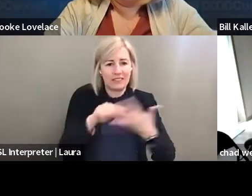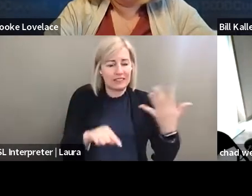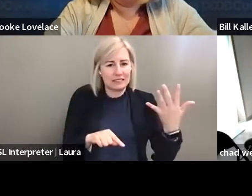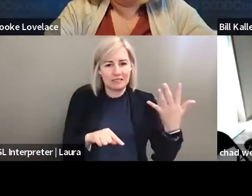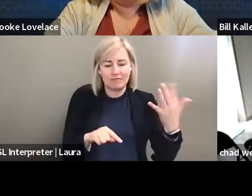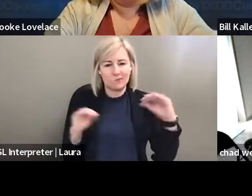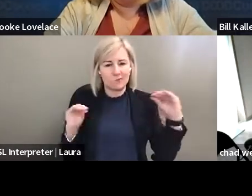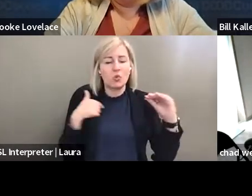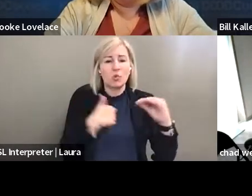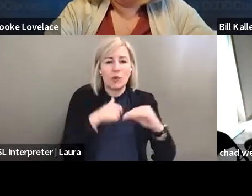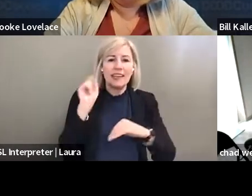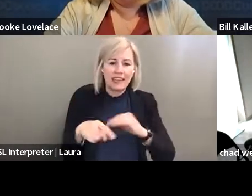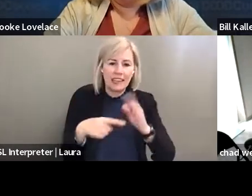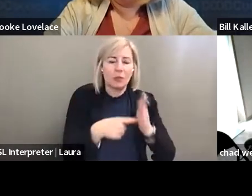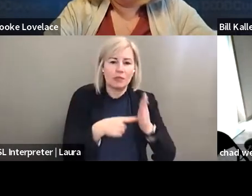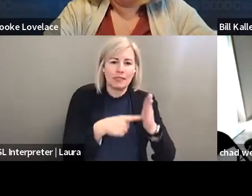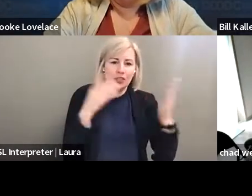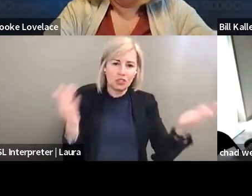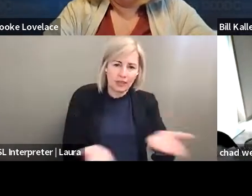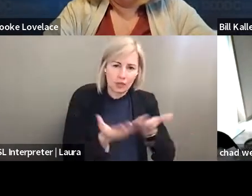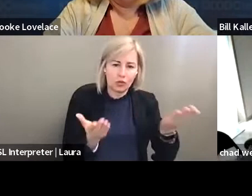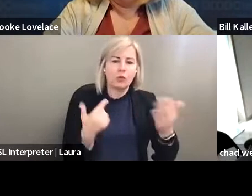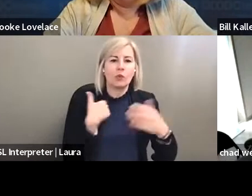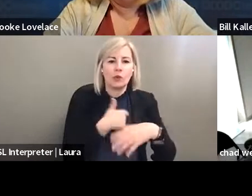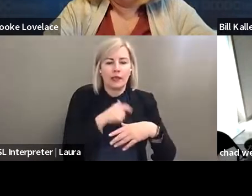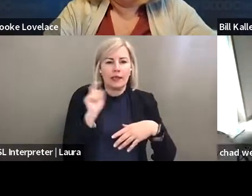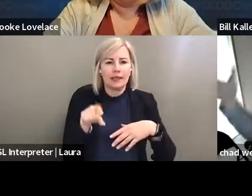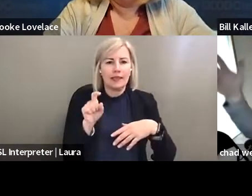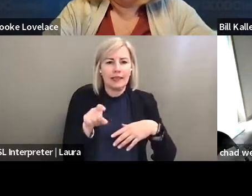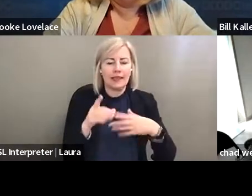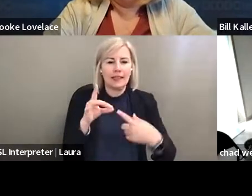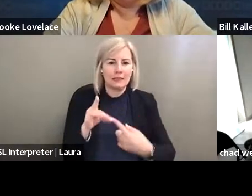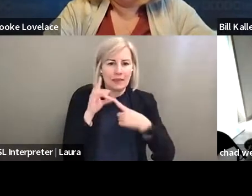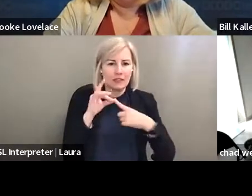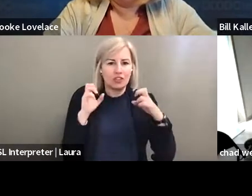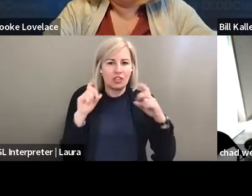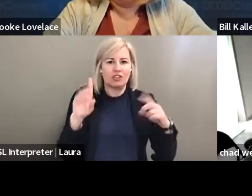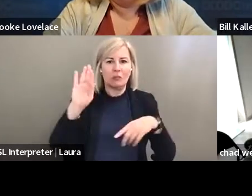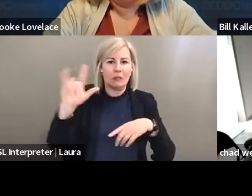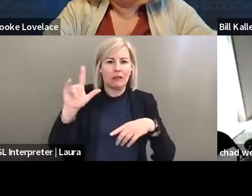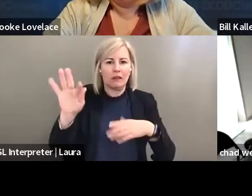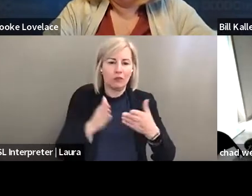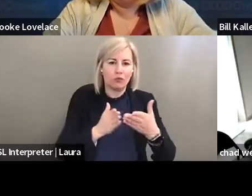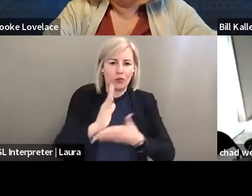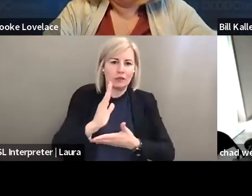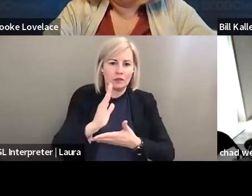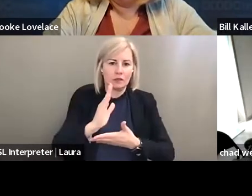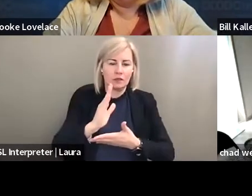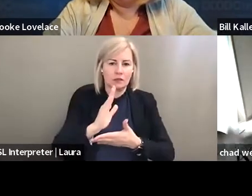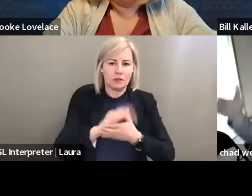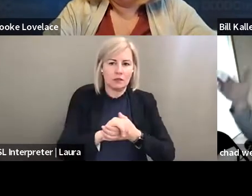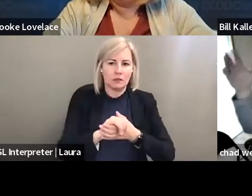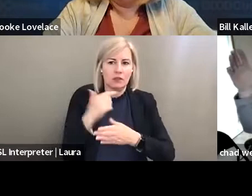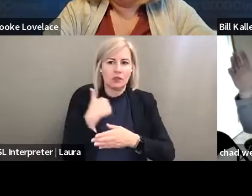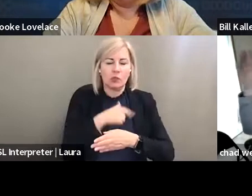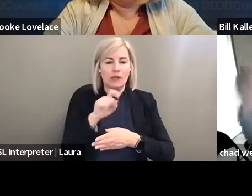I mean, we need representation out here. We need a special education bill of rights. You know, I mean, we need a bill of